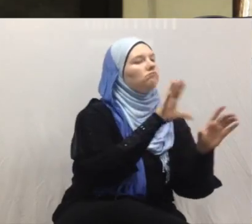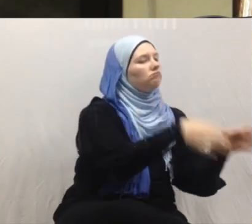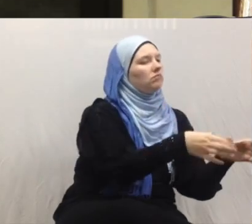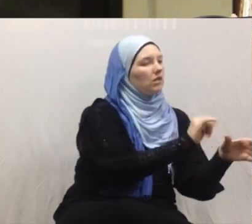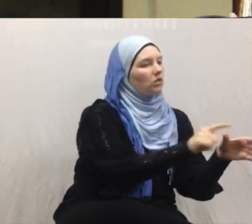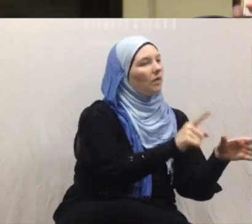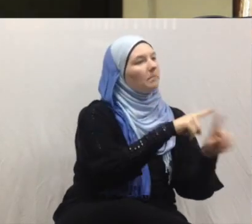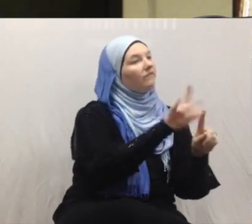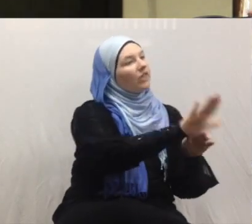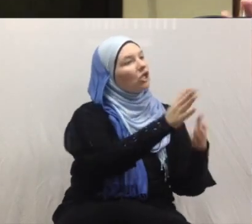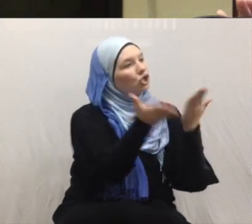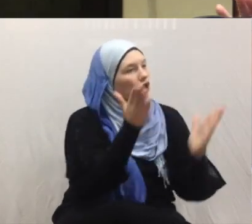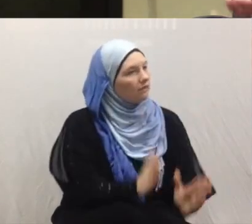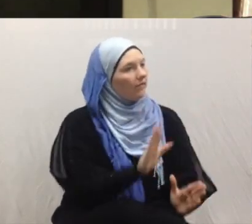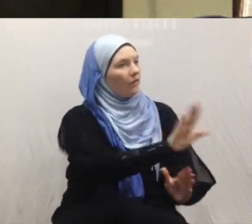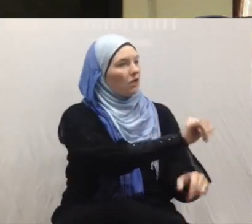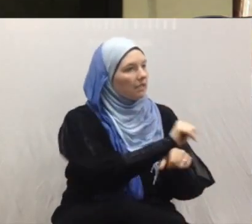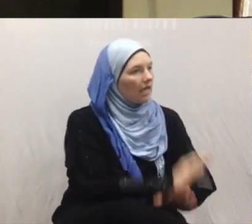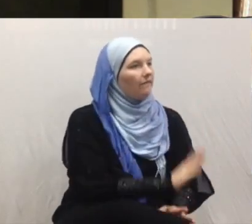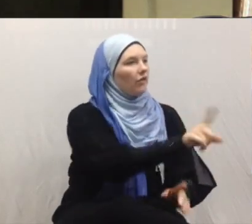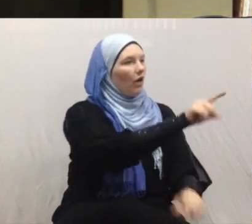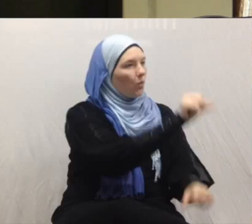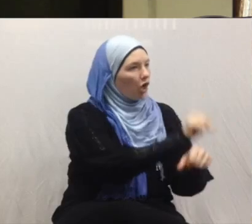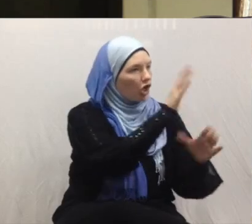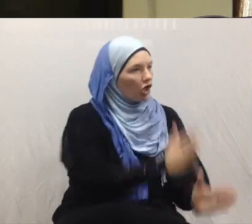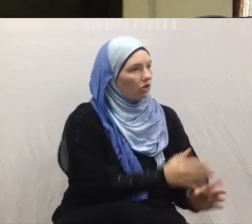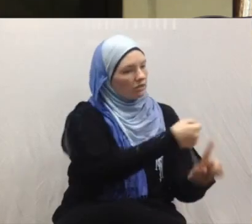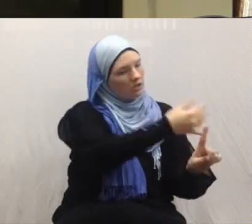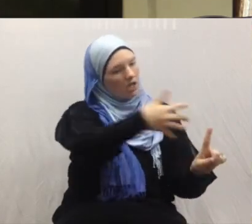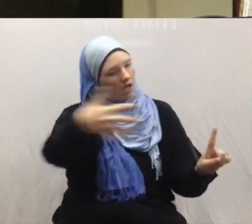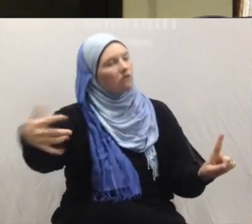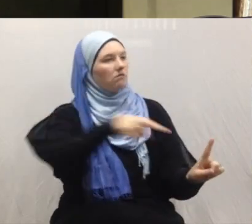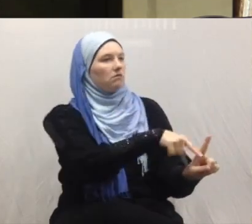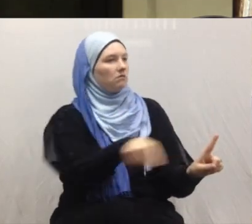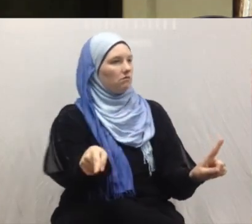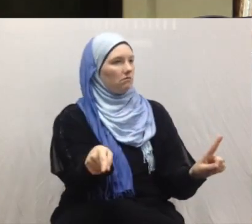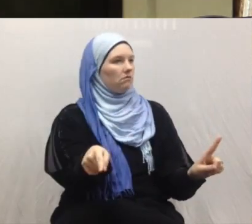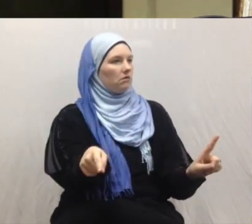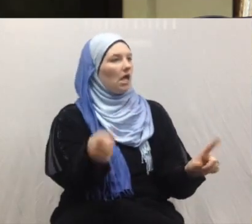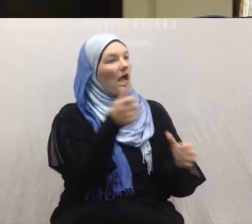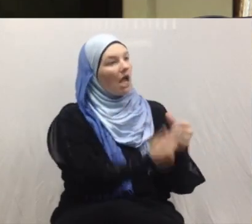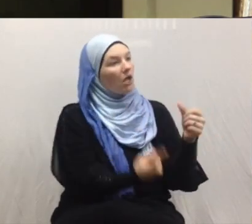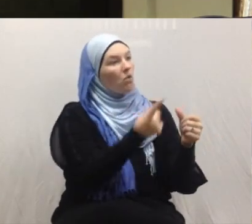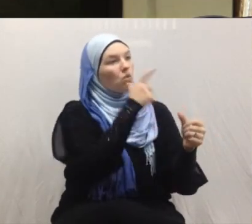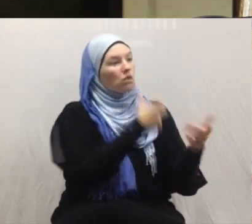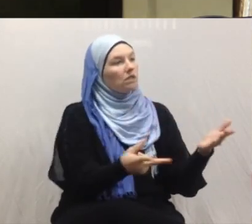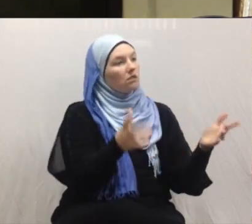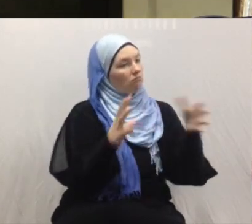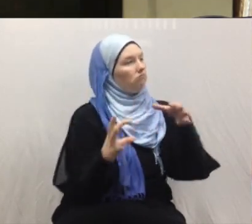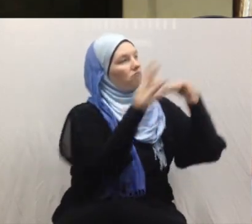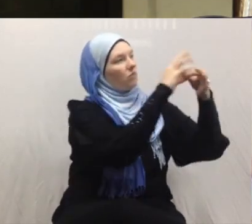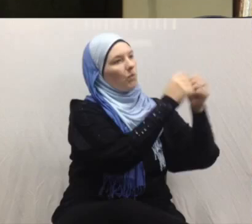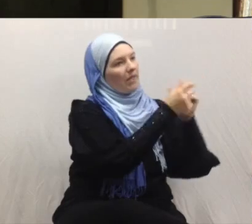for their servants and their slaves and their workers and anybody who signs with them on